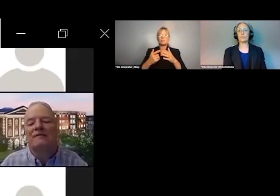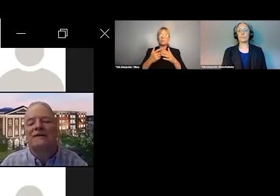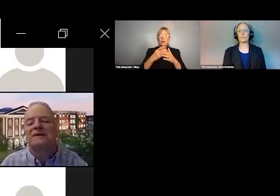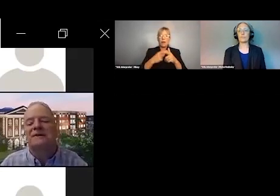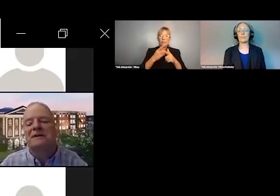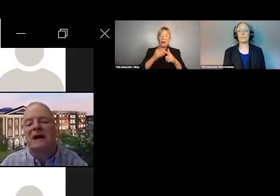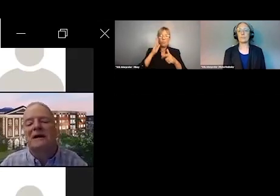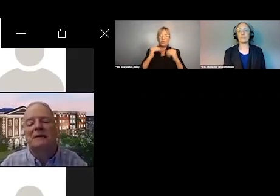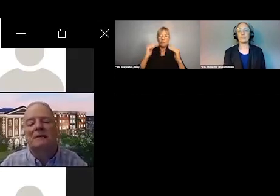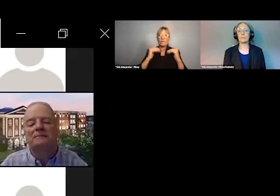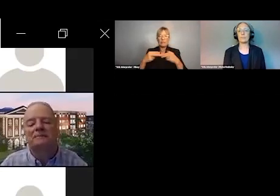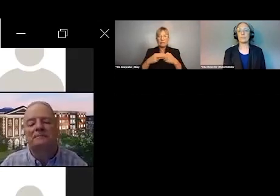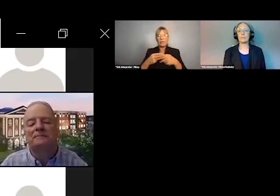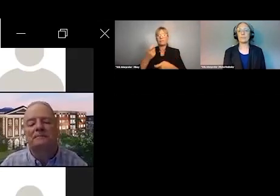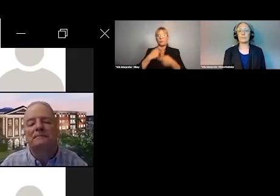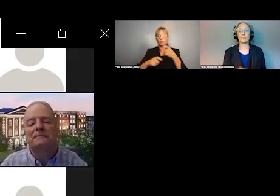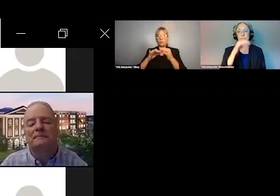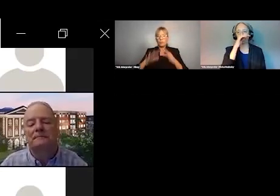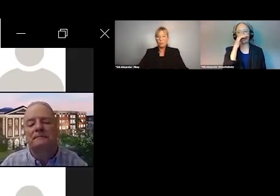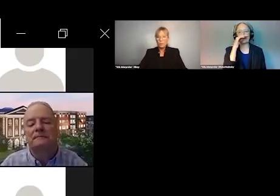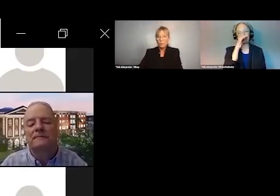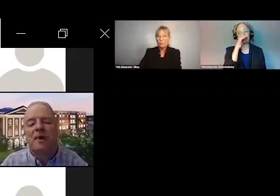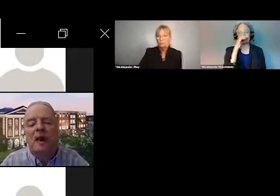then we'll advance the slide.